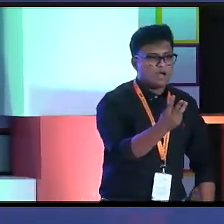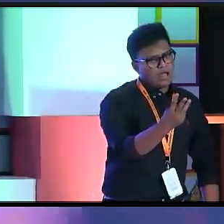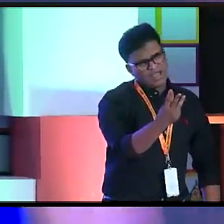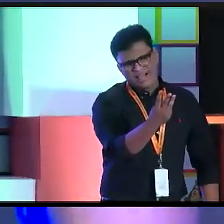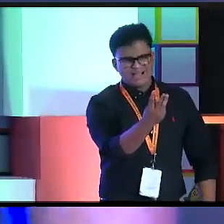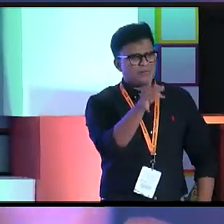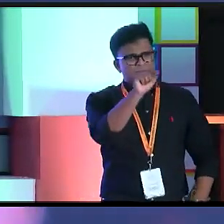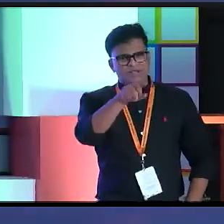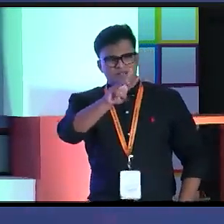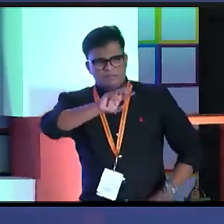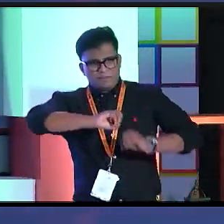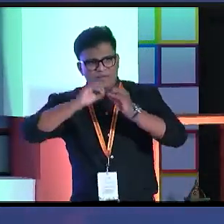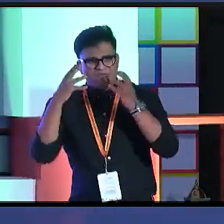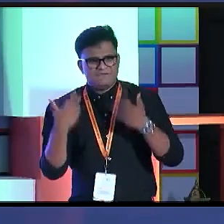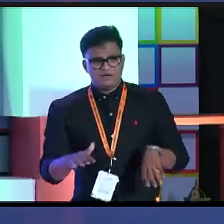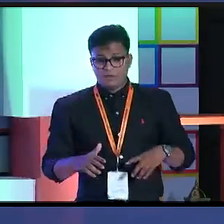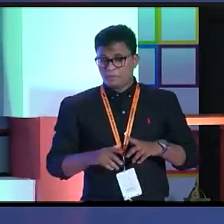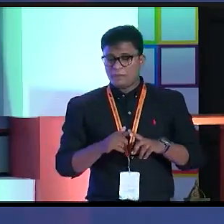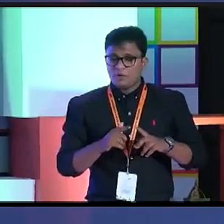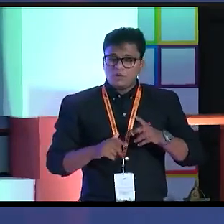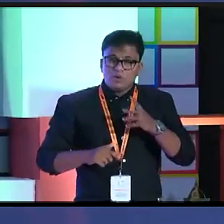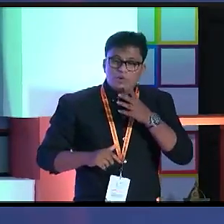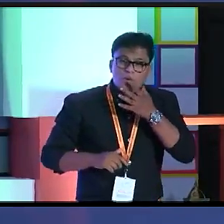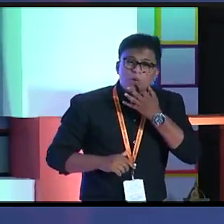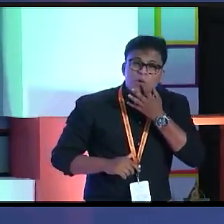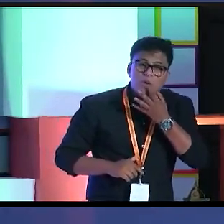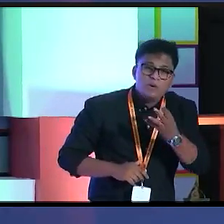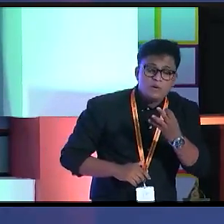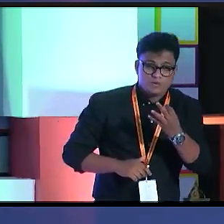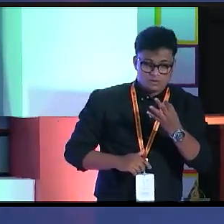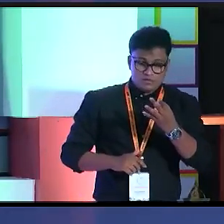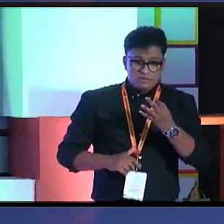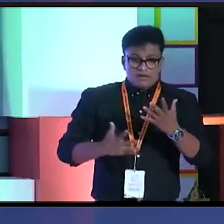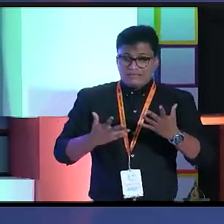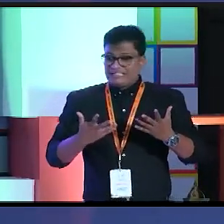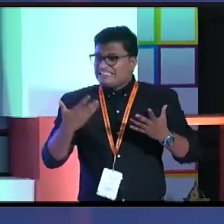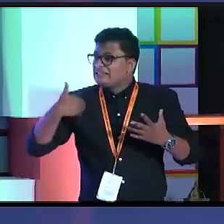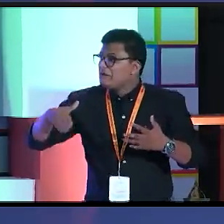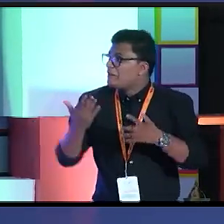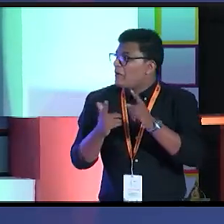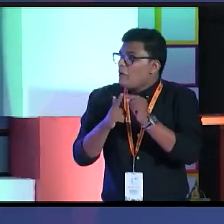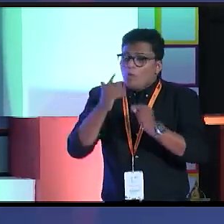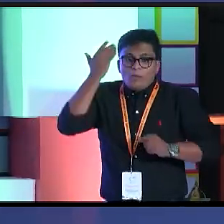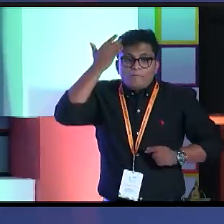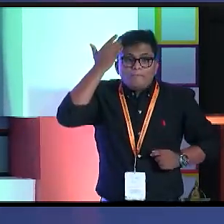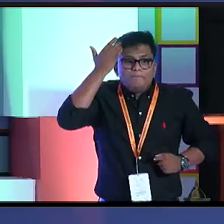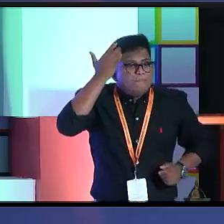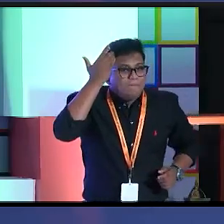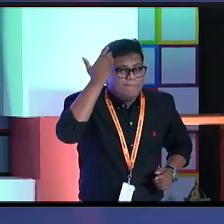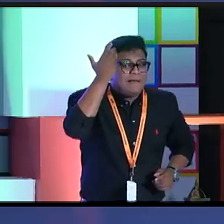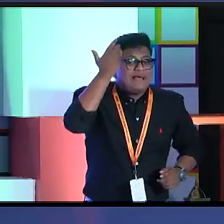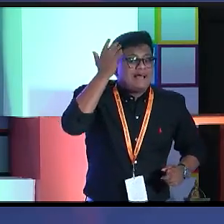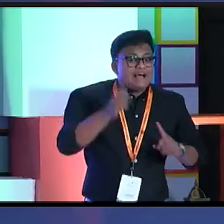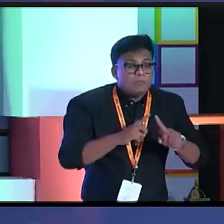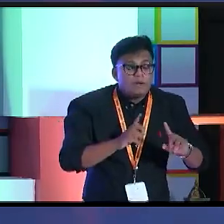stuff, real message. And the fact is, we don't know how to do it, but we'll figure it out. We'll figure it out. We'll